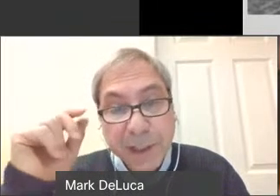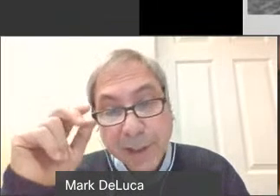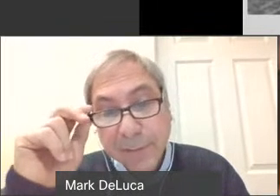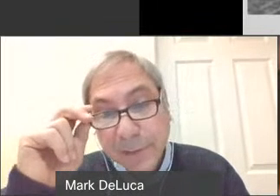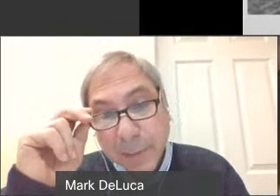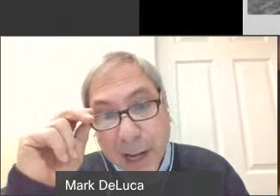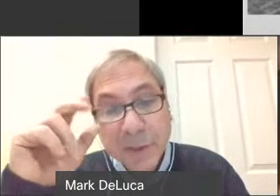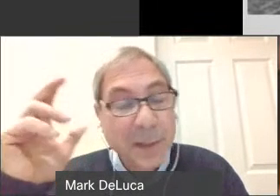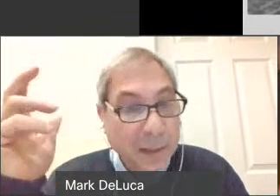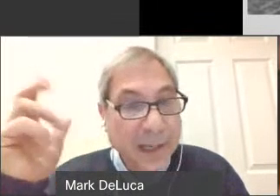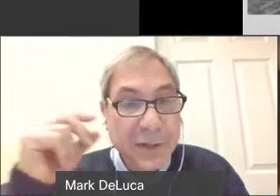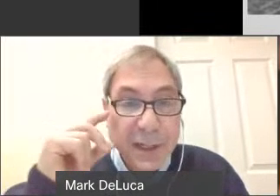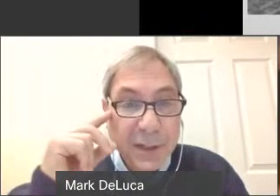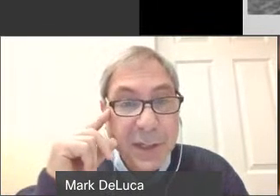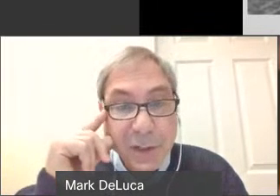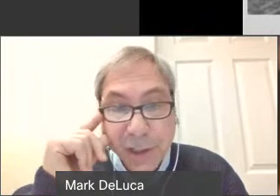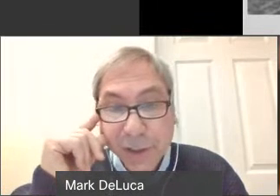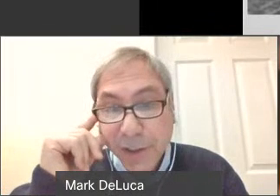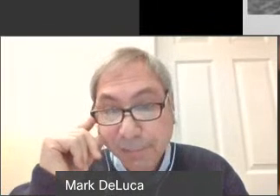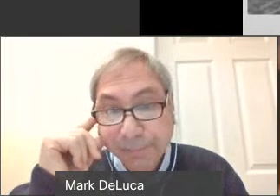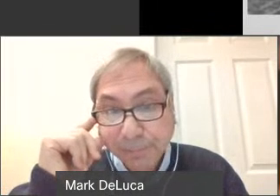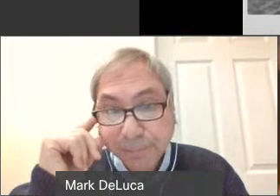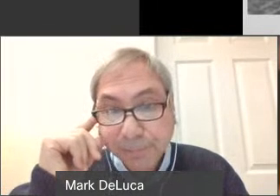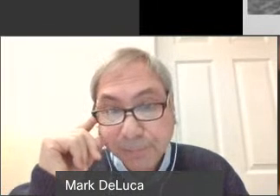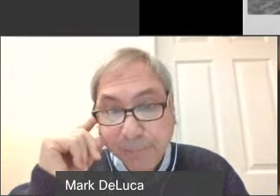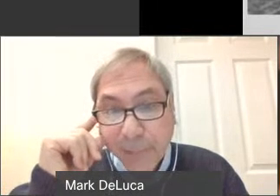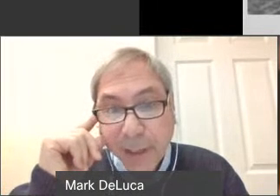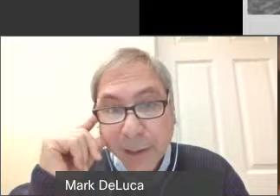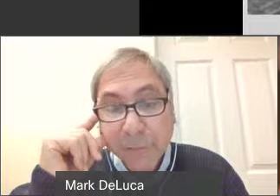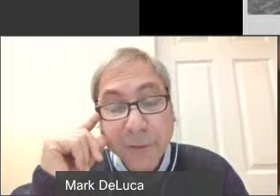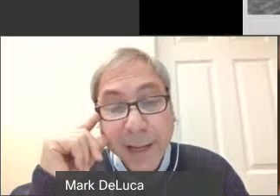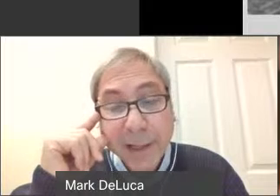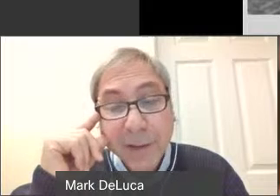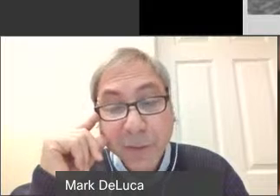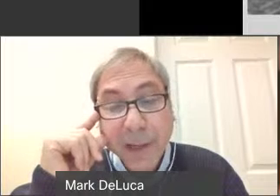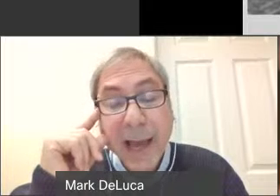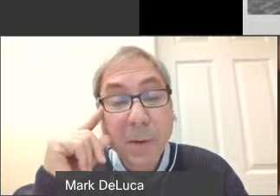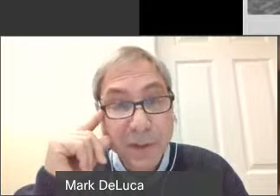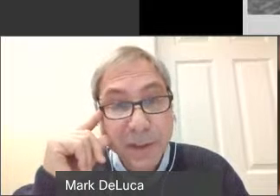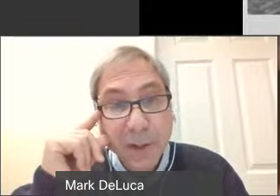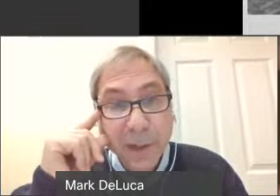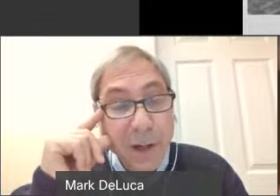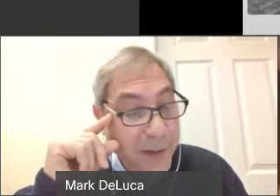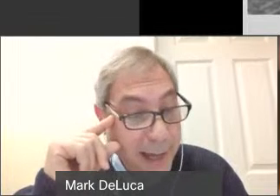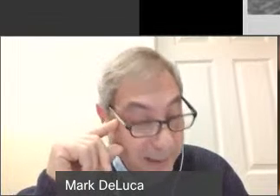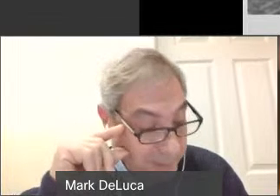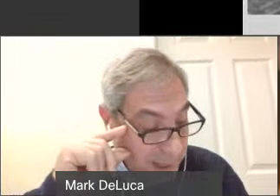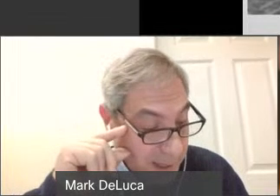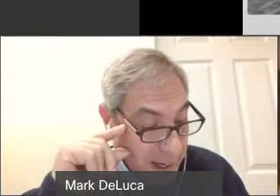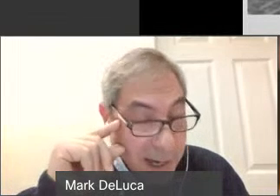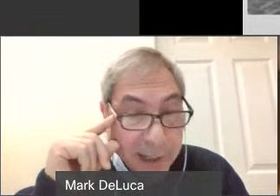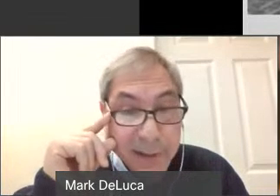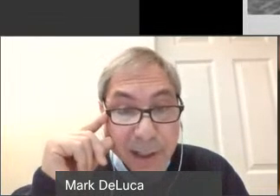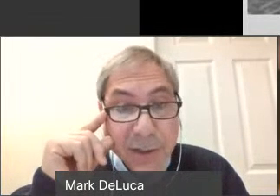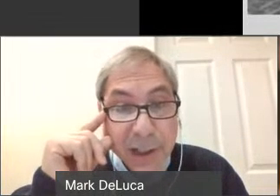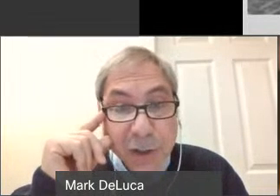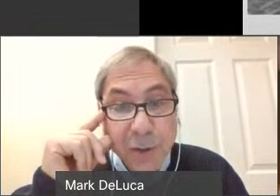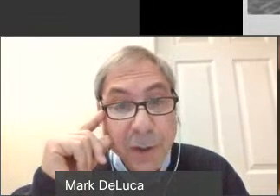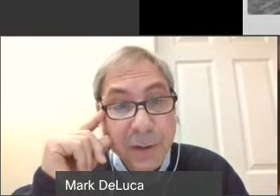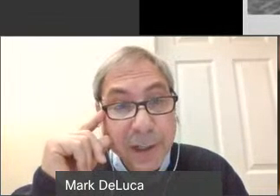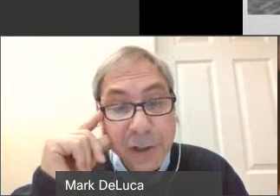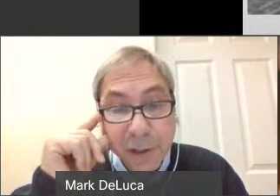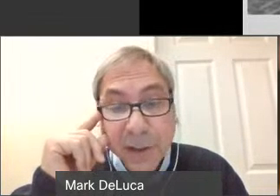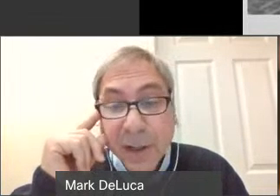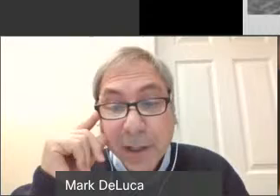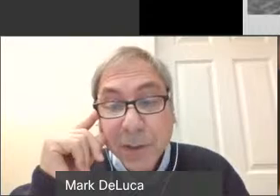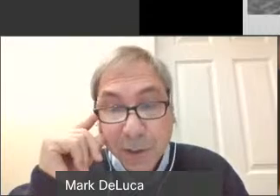we received approximately 6 inches of rain in 3 hours. So we call that a high intensity,